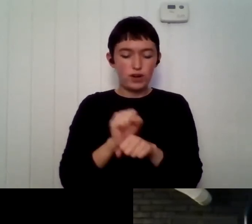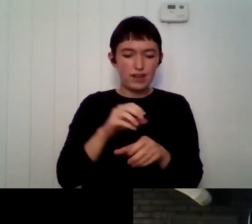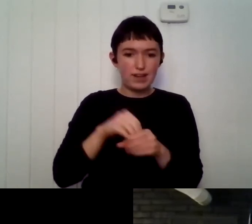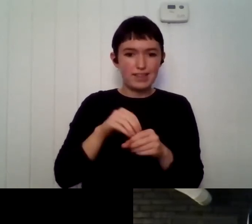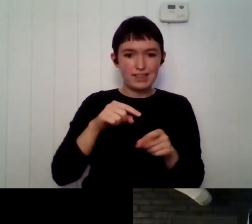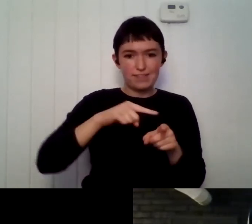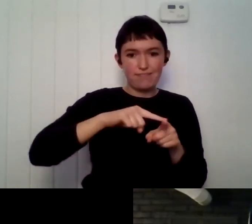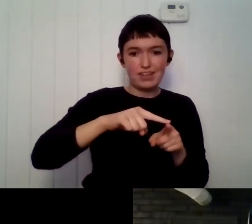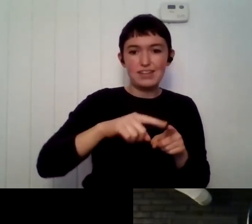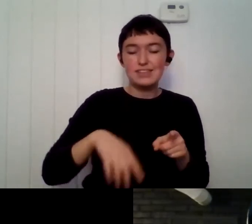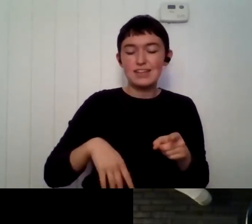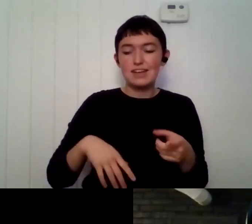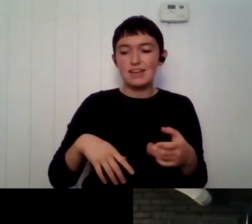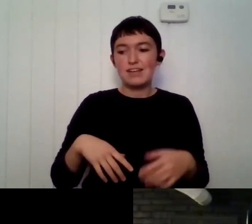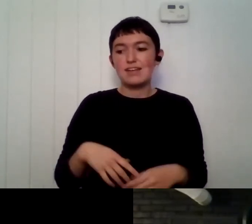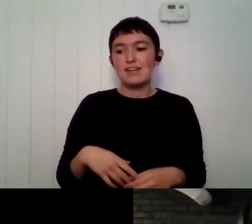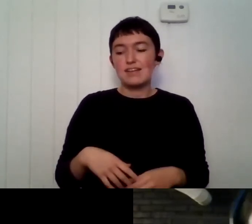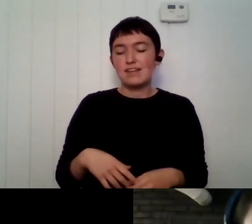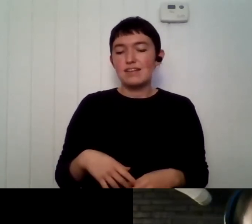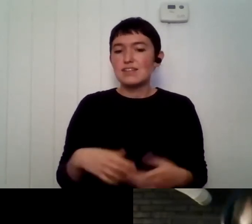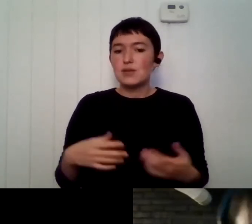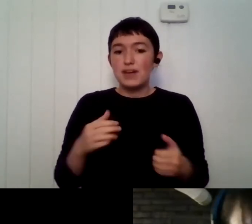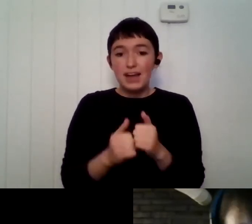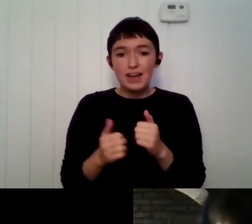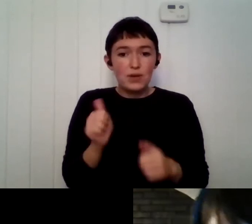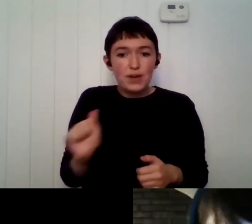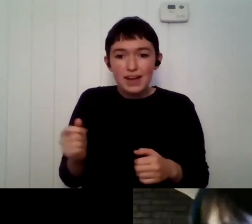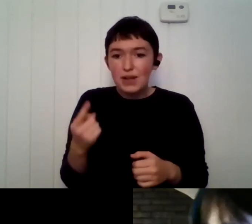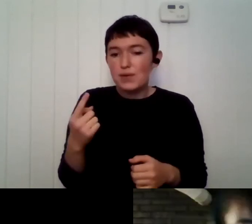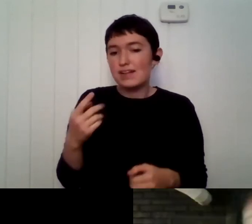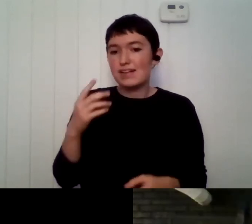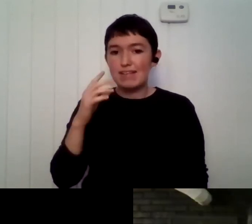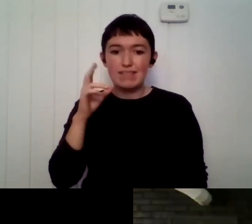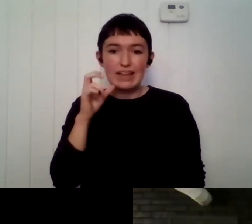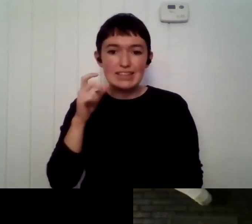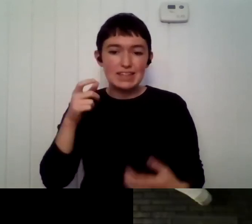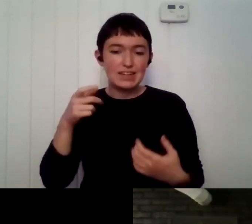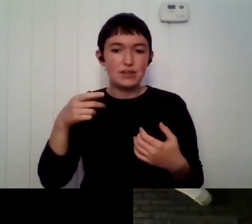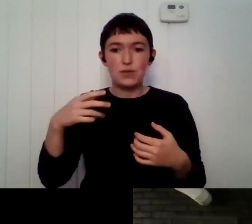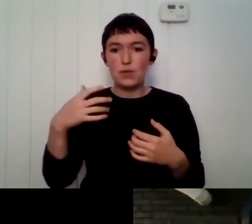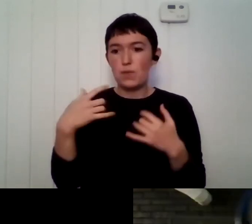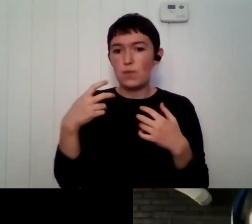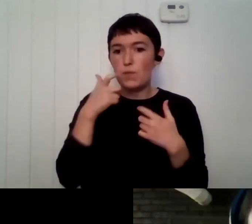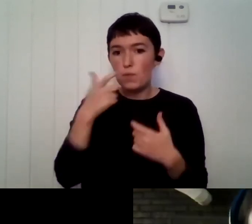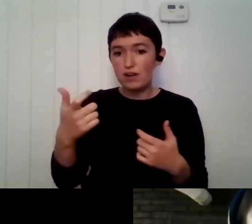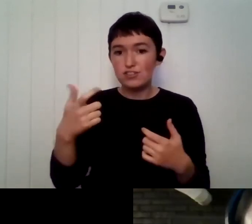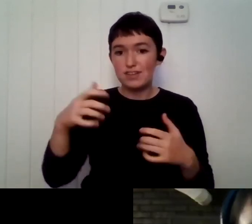I mean, there is so many also, it's such a hot field. There's so many jobs in the area as well, that I guess I